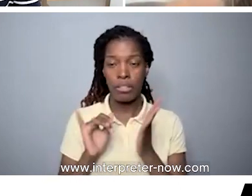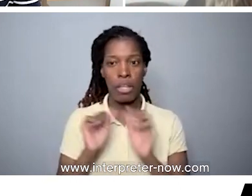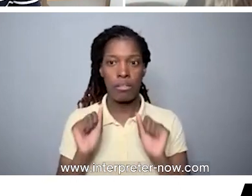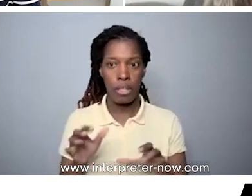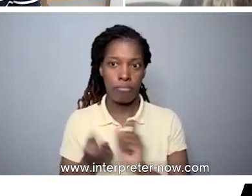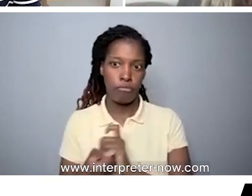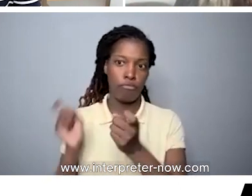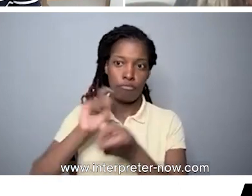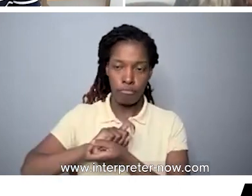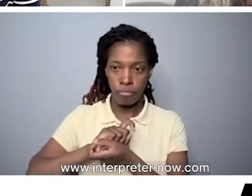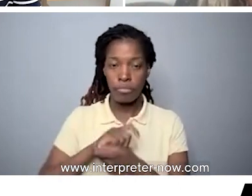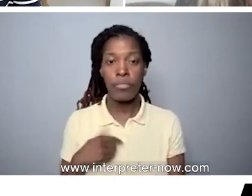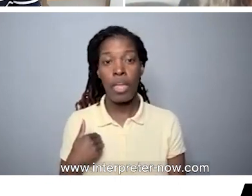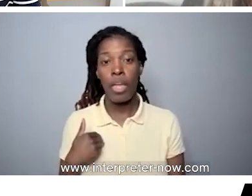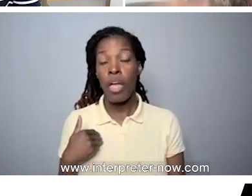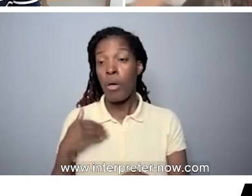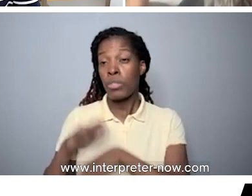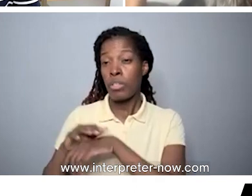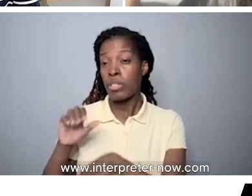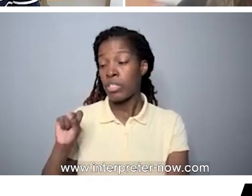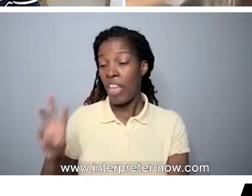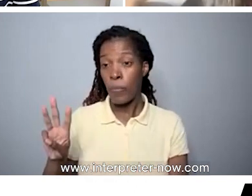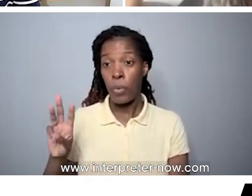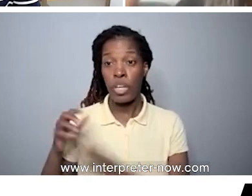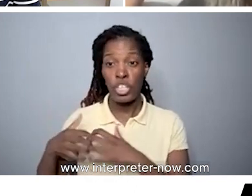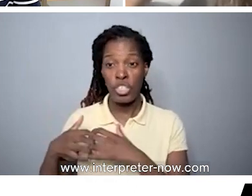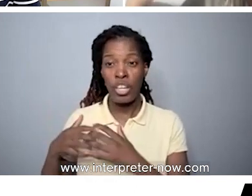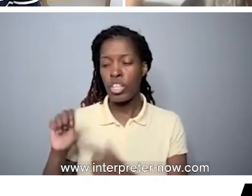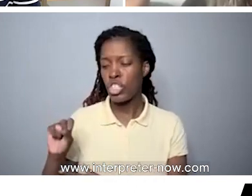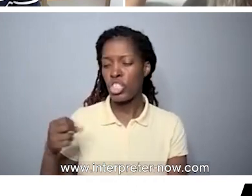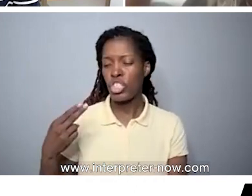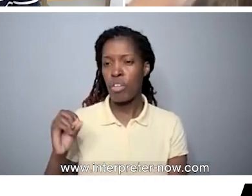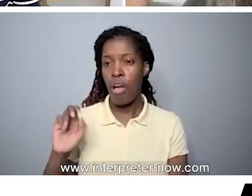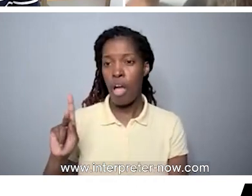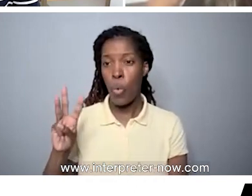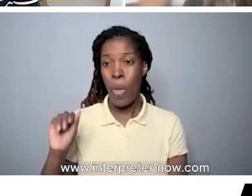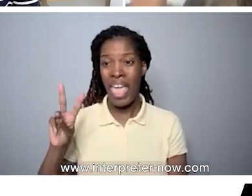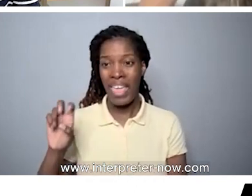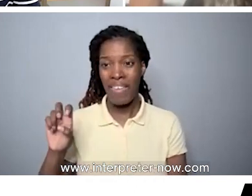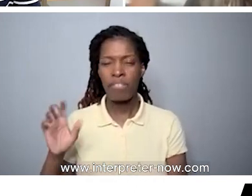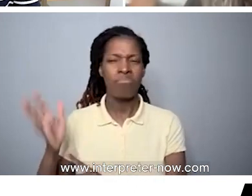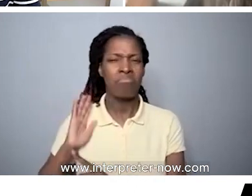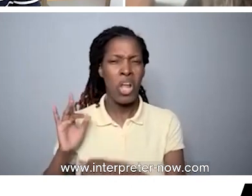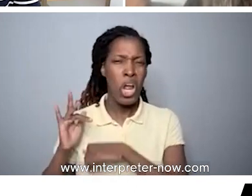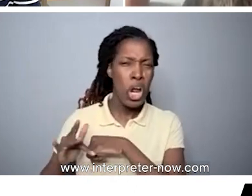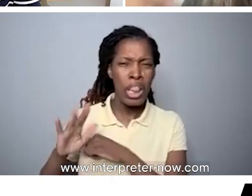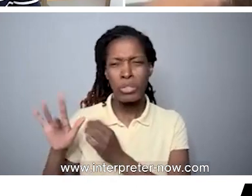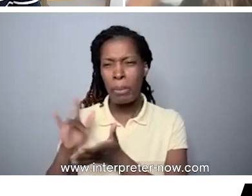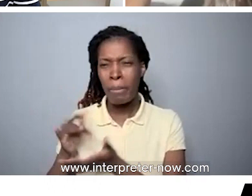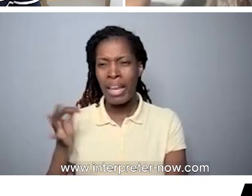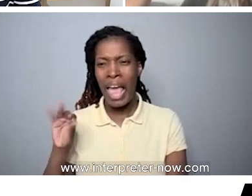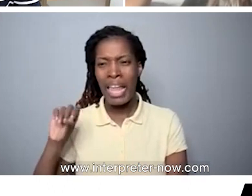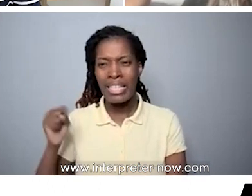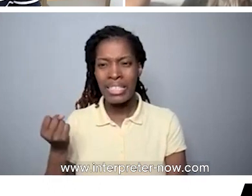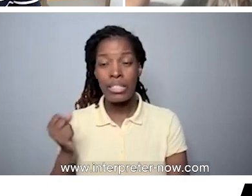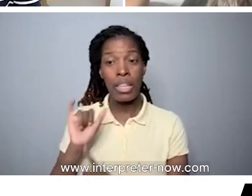to mid 90s basically introduced interactivity, animation, multimedia to the web, like made the web move. I